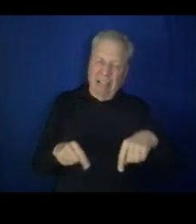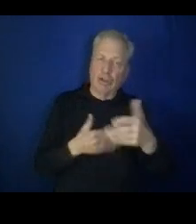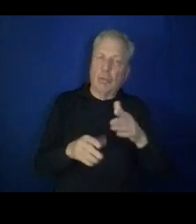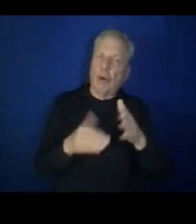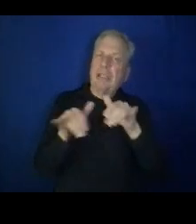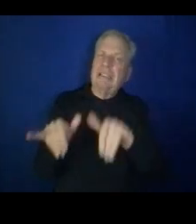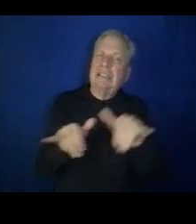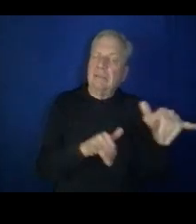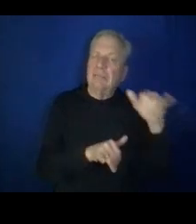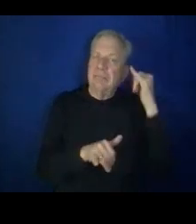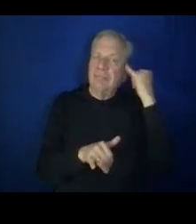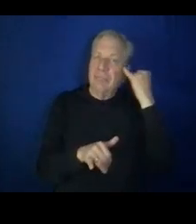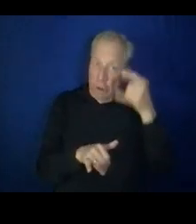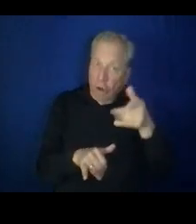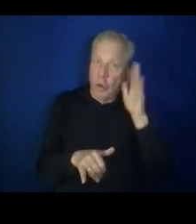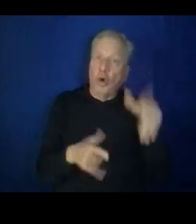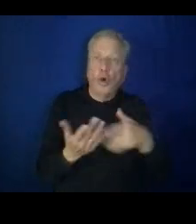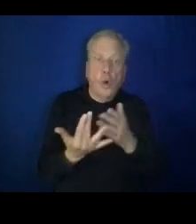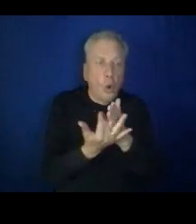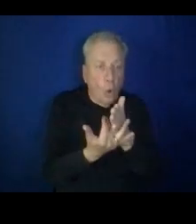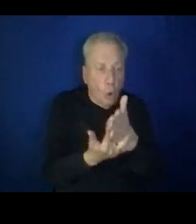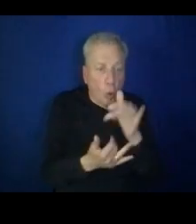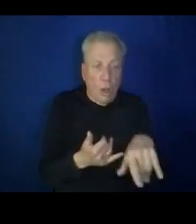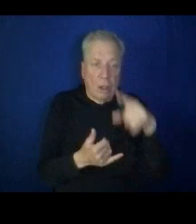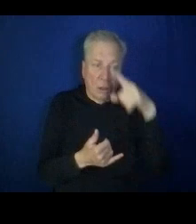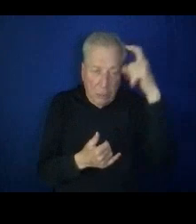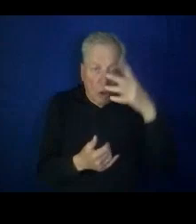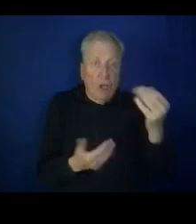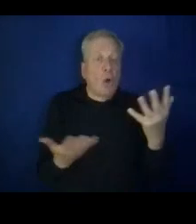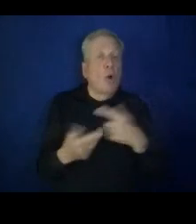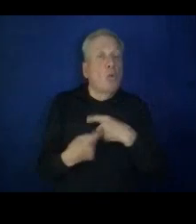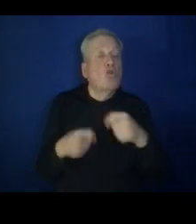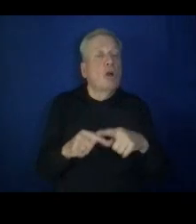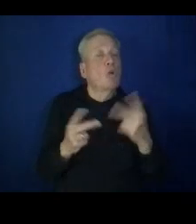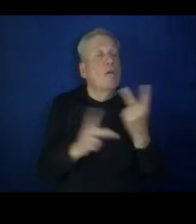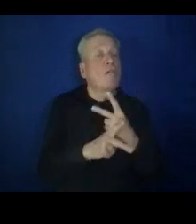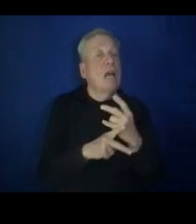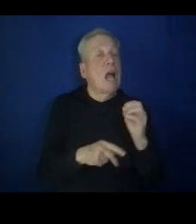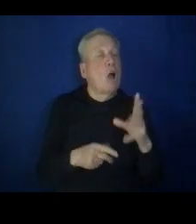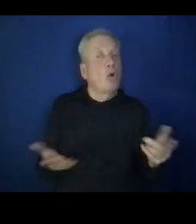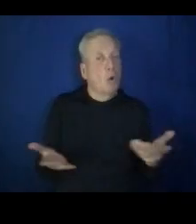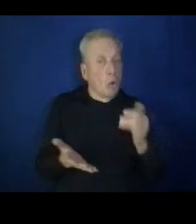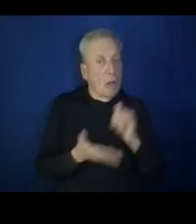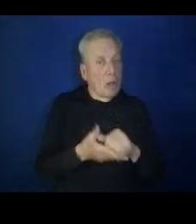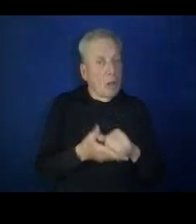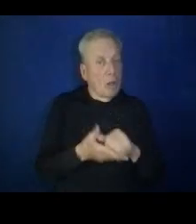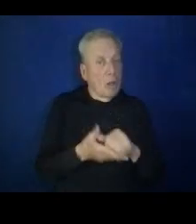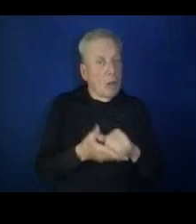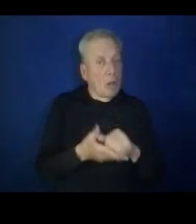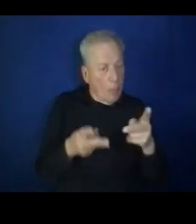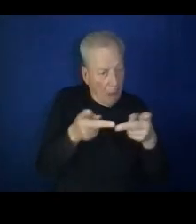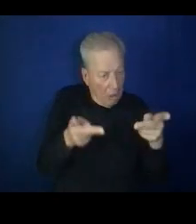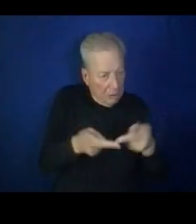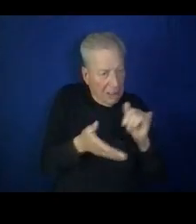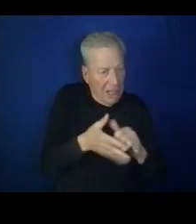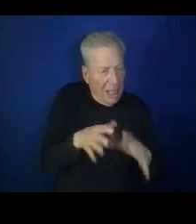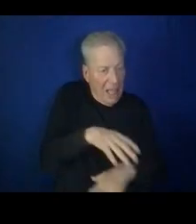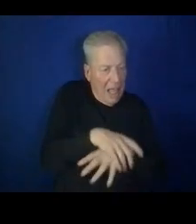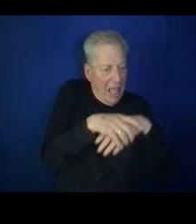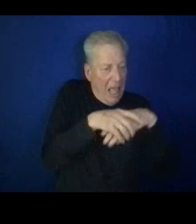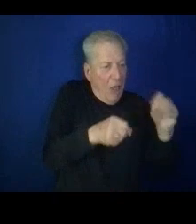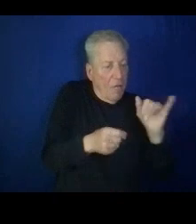be continuing to go in through the summer. And what we're trying to figure out is those are paired to places outside the